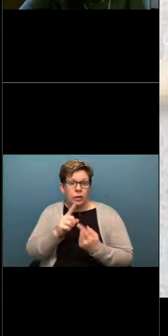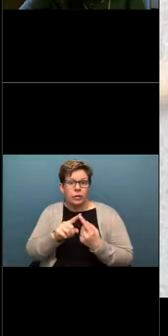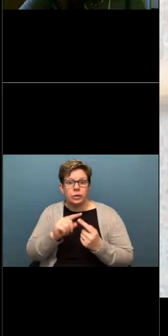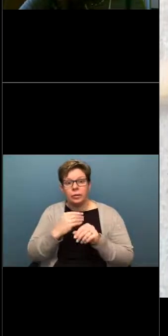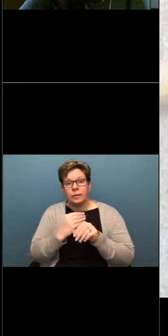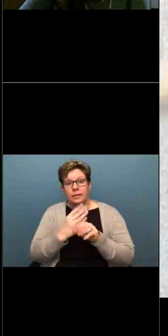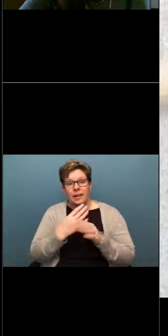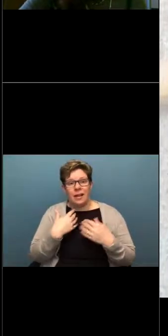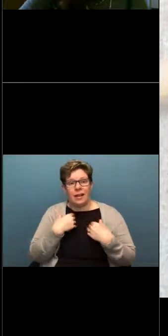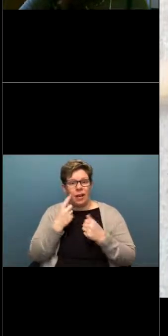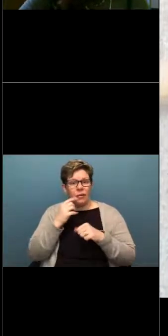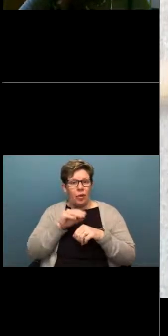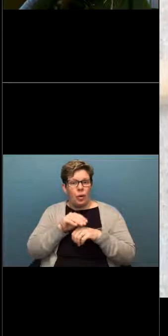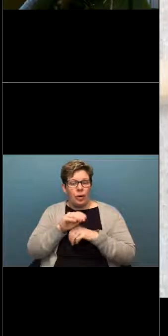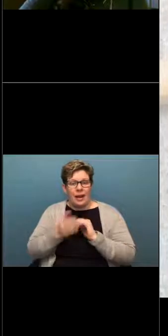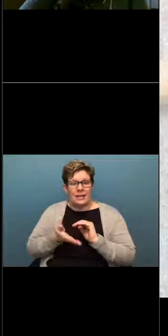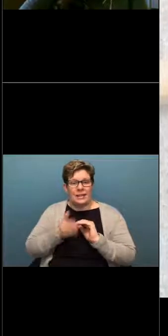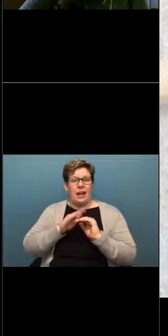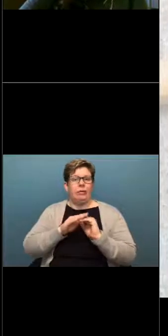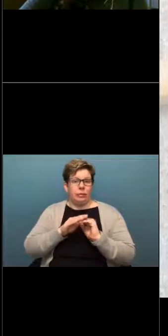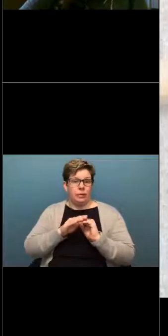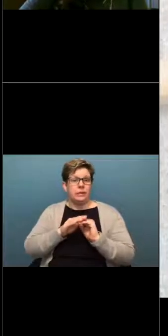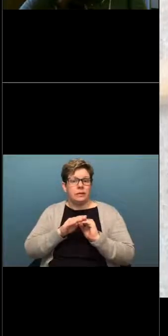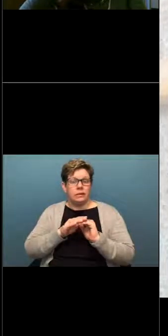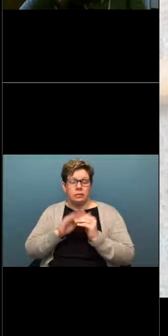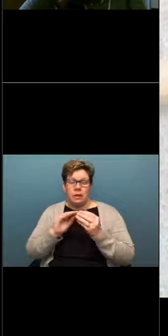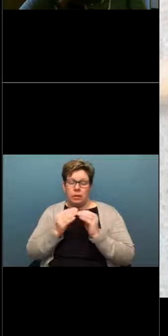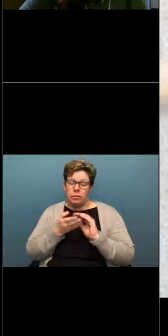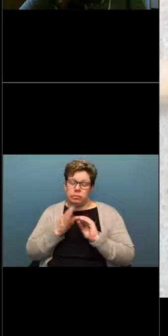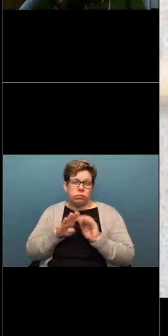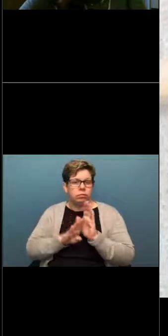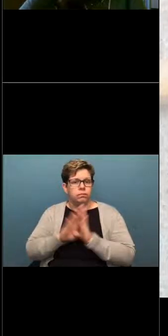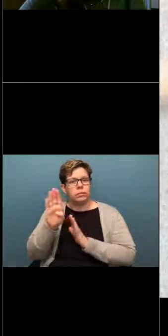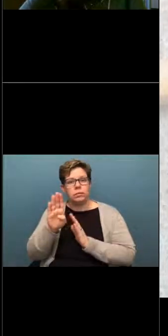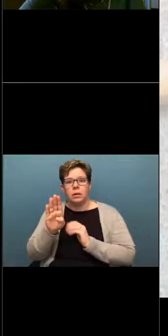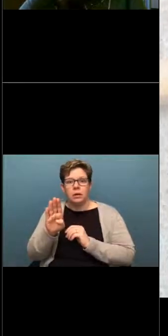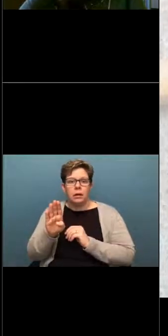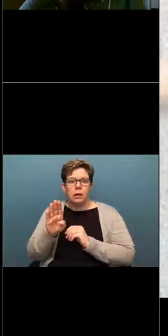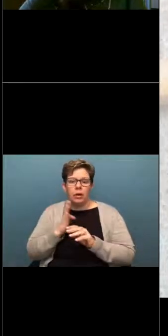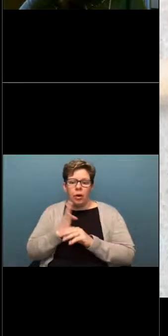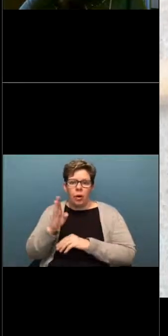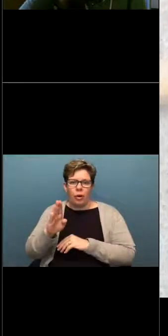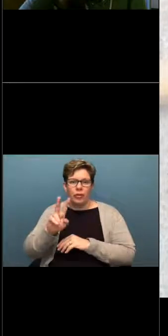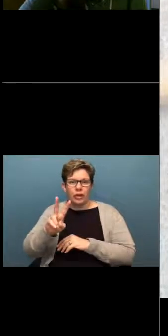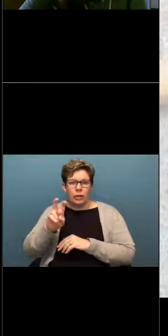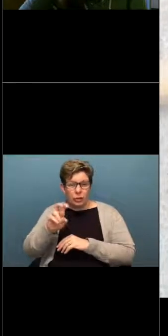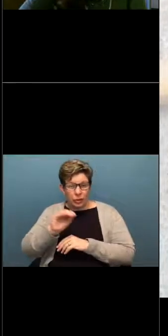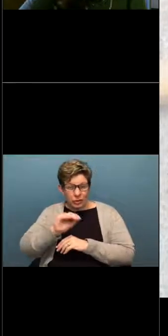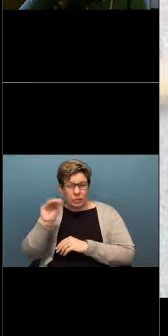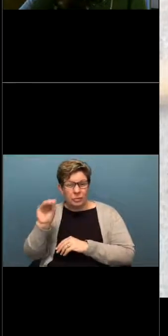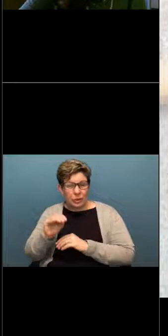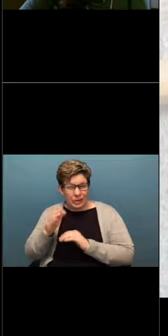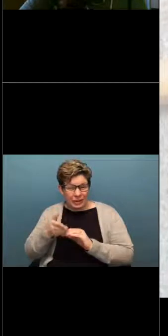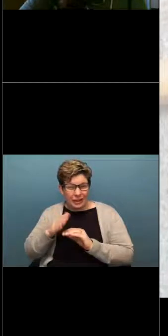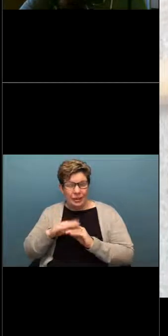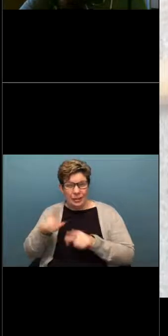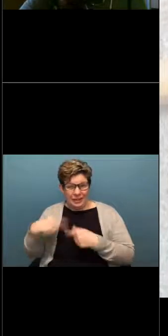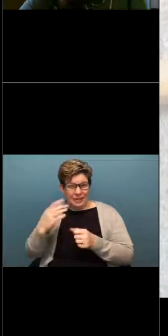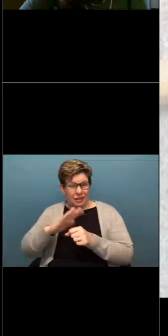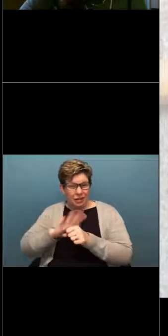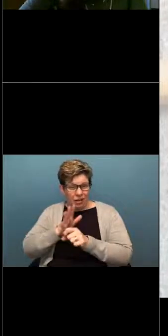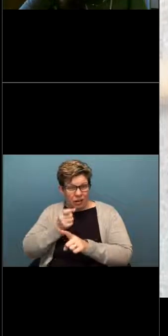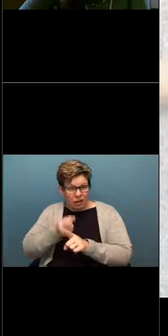for counseling have increased drastically. Some rates are over 200%. So certainly Idaho is